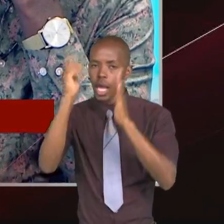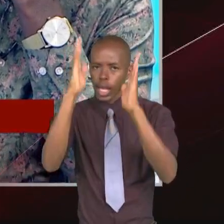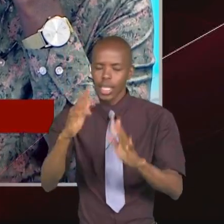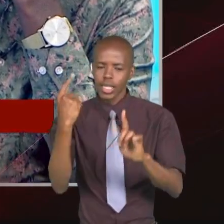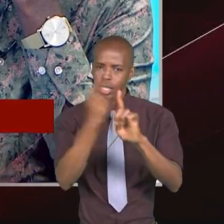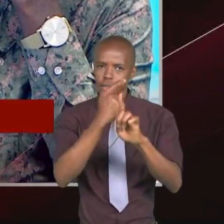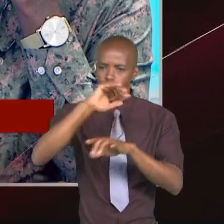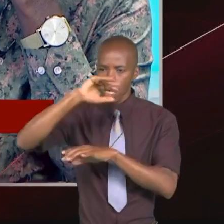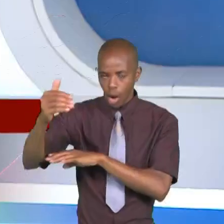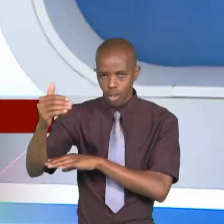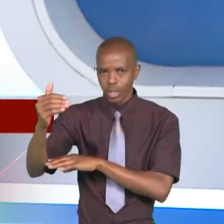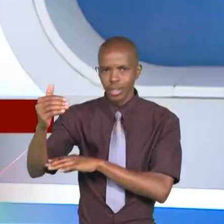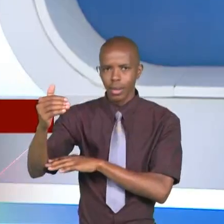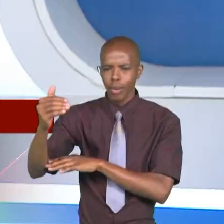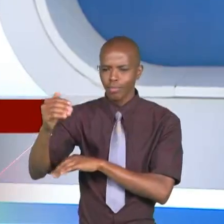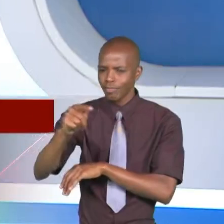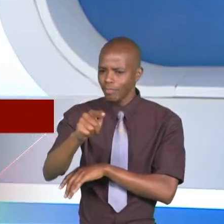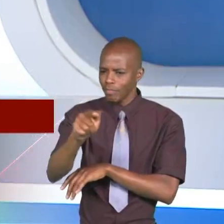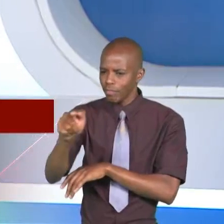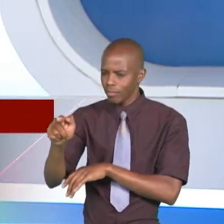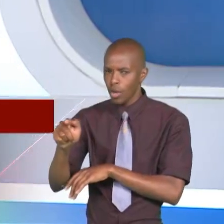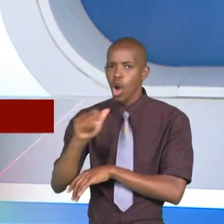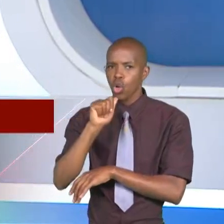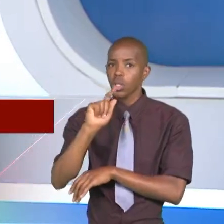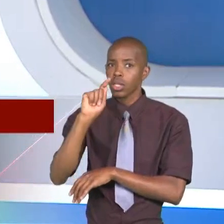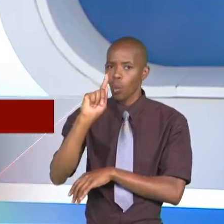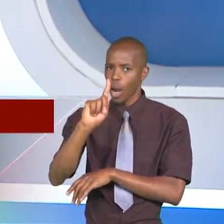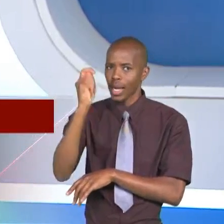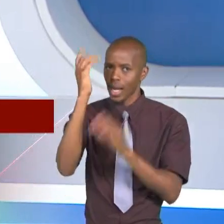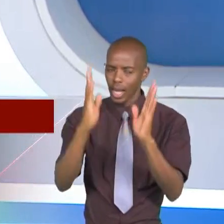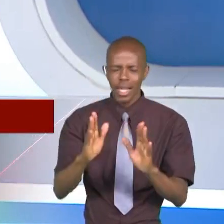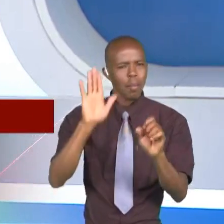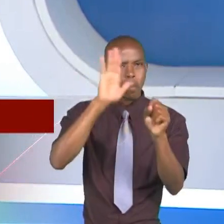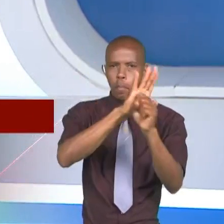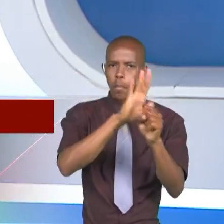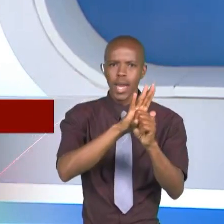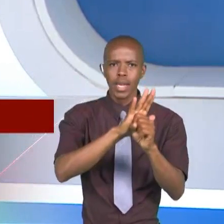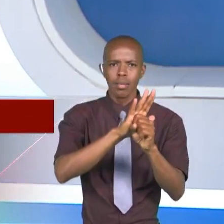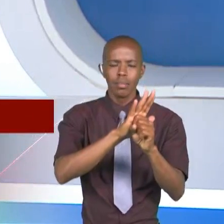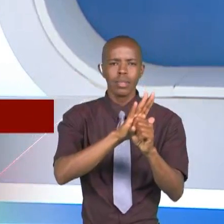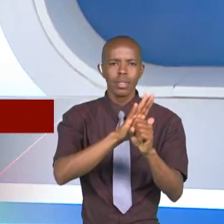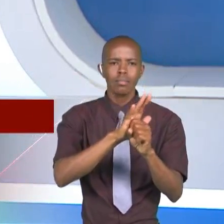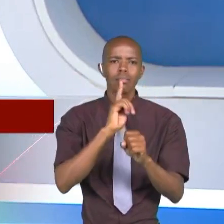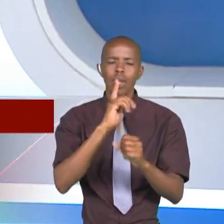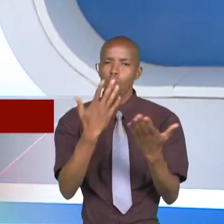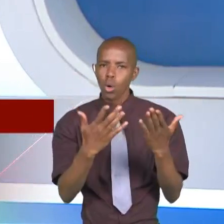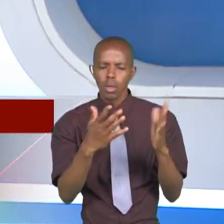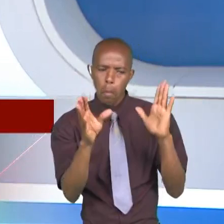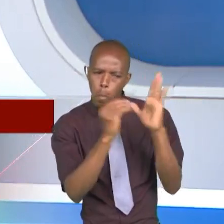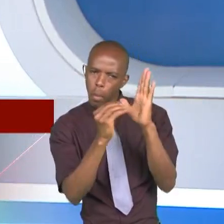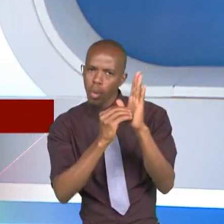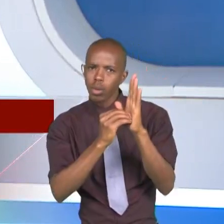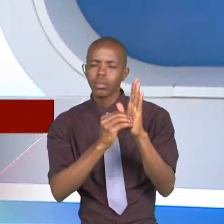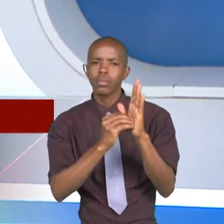other counties, and not one Kenyan, many Kenyans have been commenting and saying,